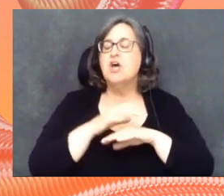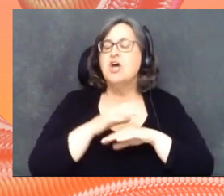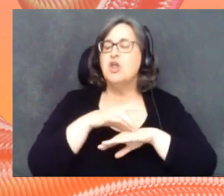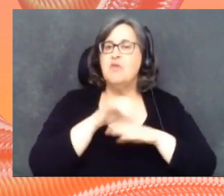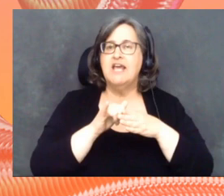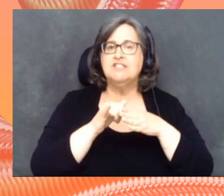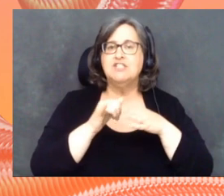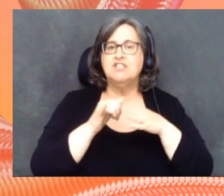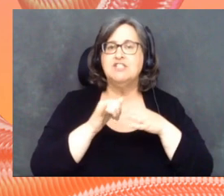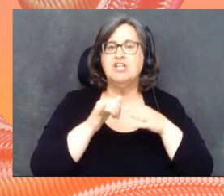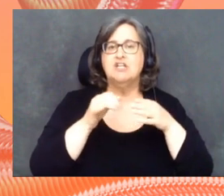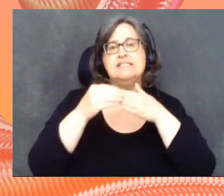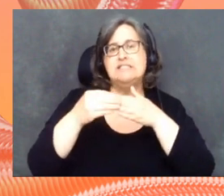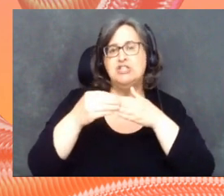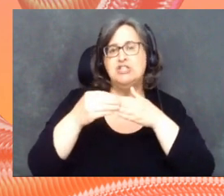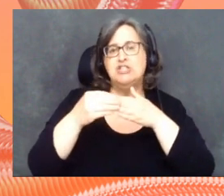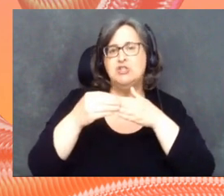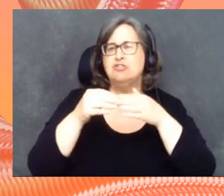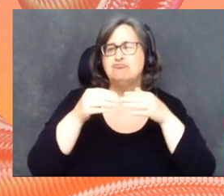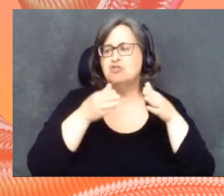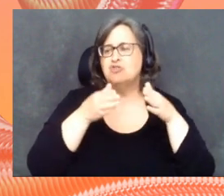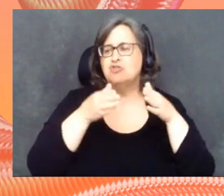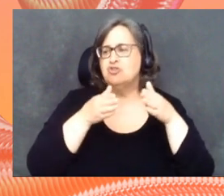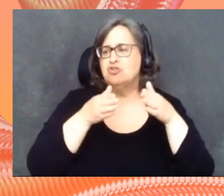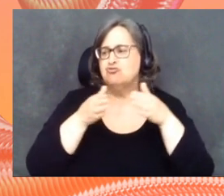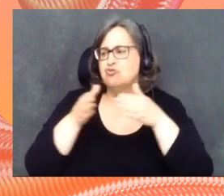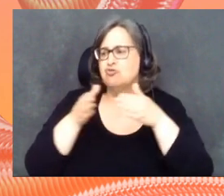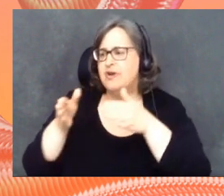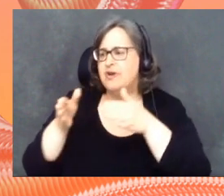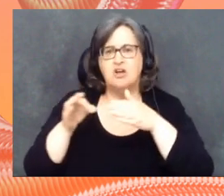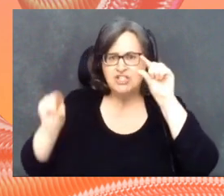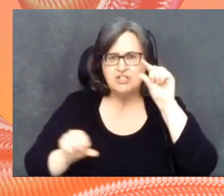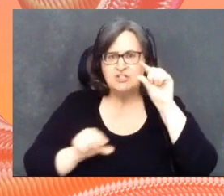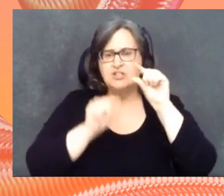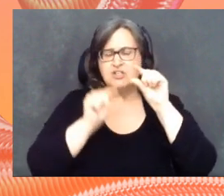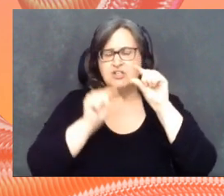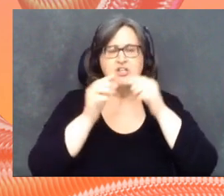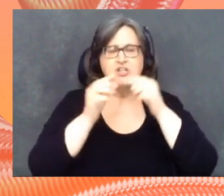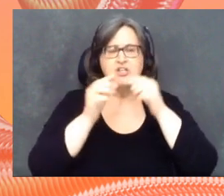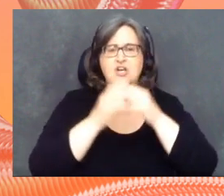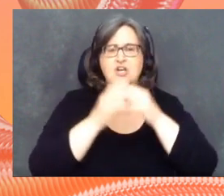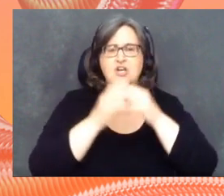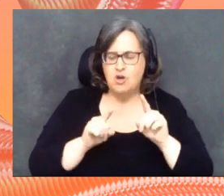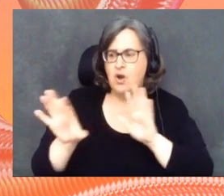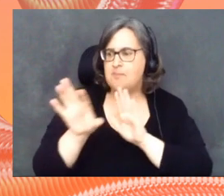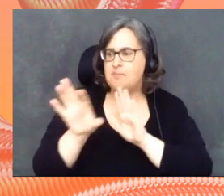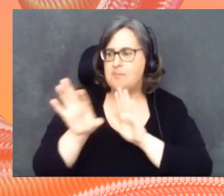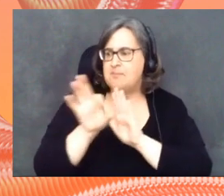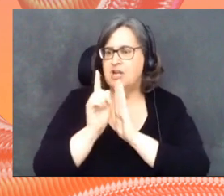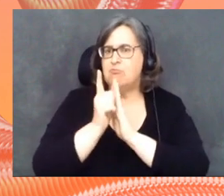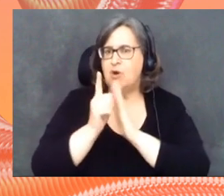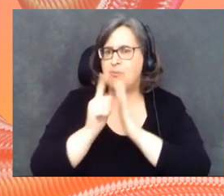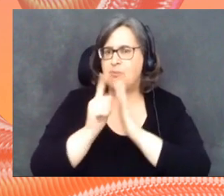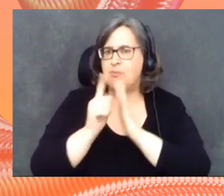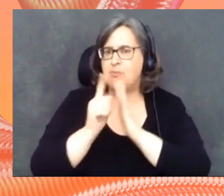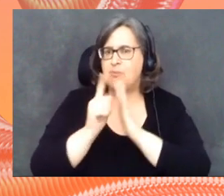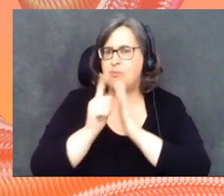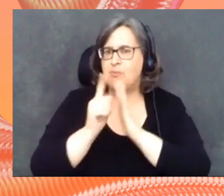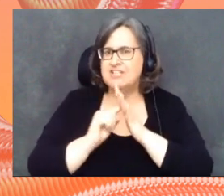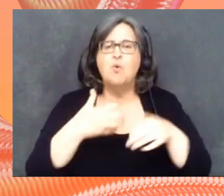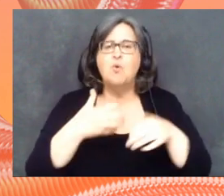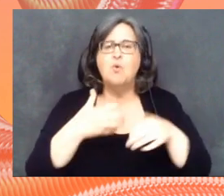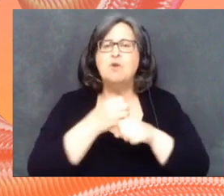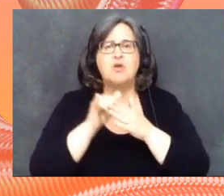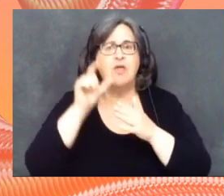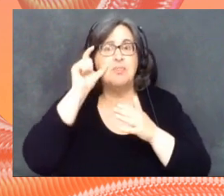the direction of the chart. So where does this moment, when we're picking a moment to begin something, we want to make sure that the moon is